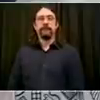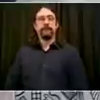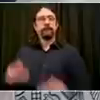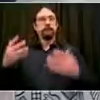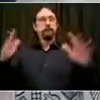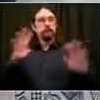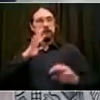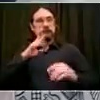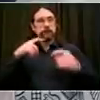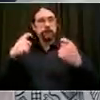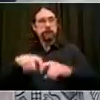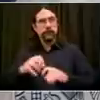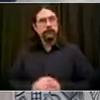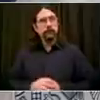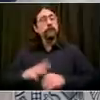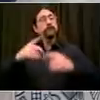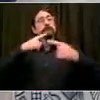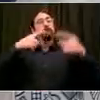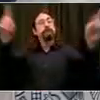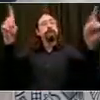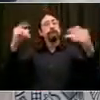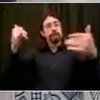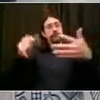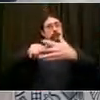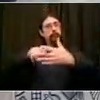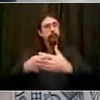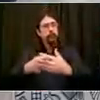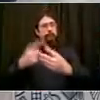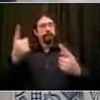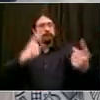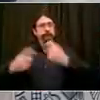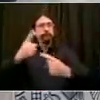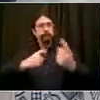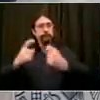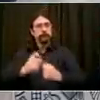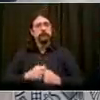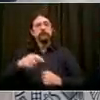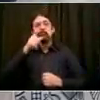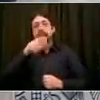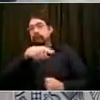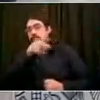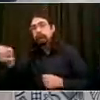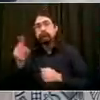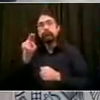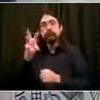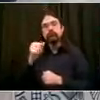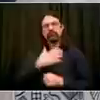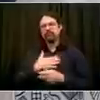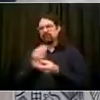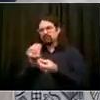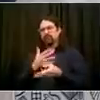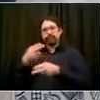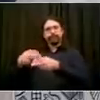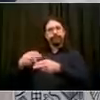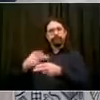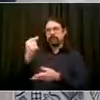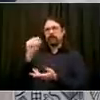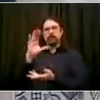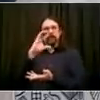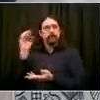our colleagues in the media, and please let me know the name and outlet of each journalist. Hi all, we'll now begin our Q&A. With us today